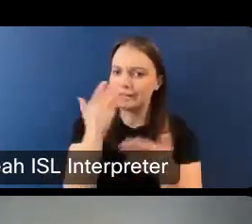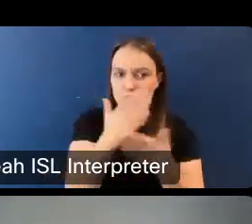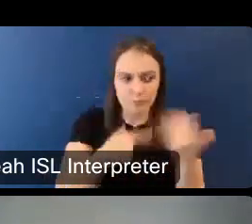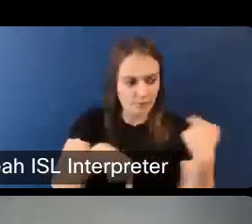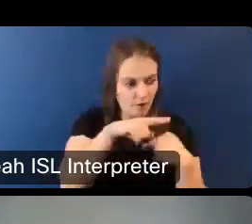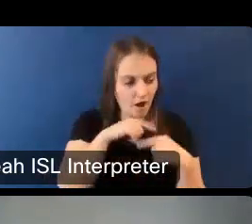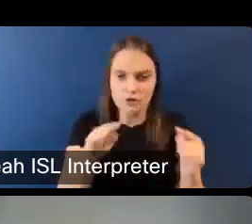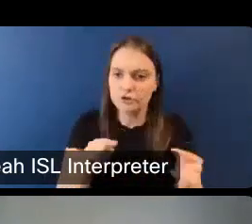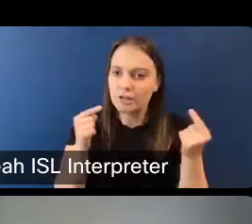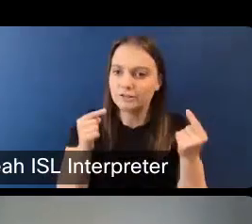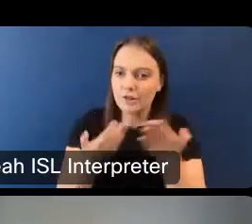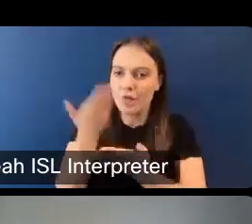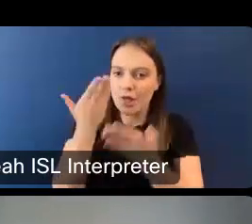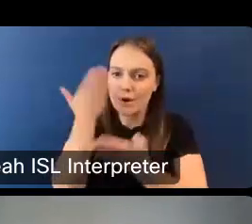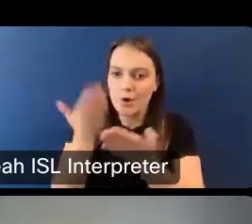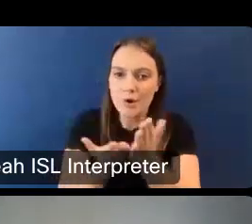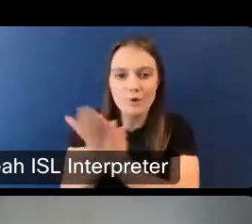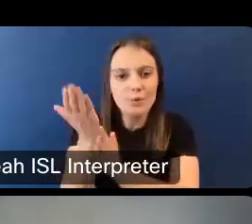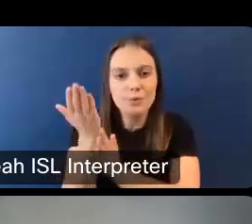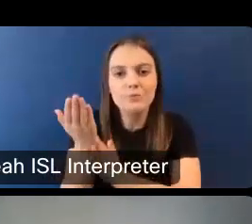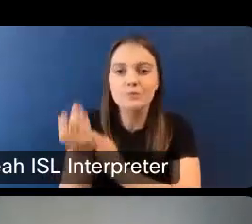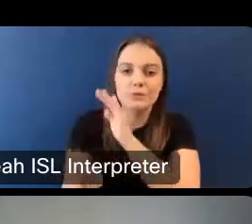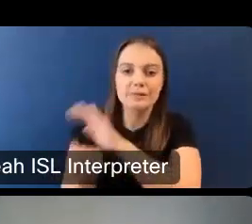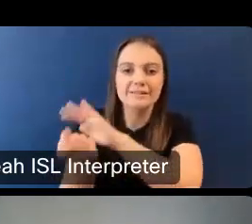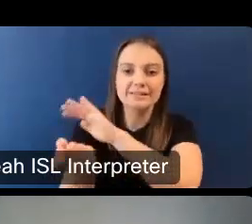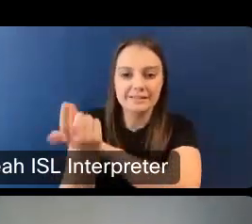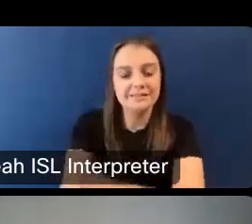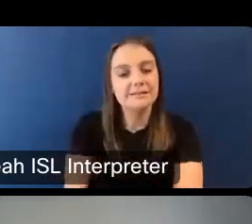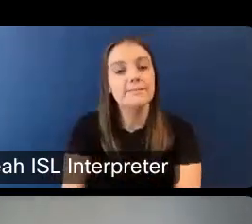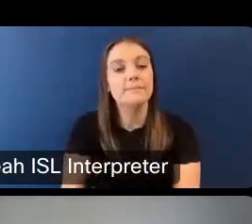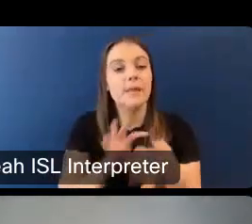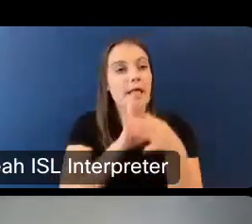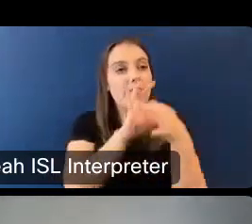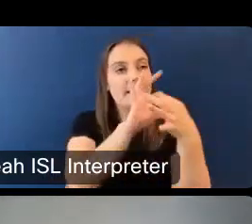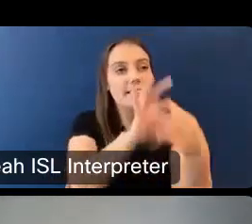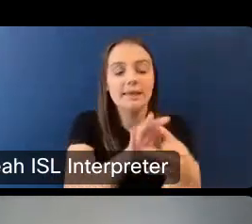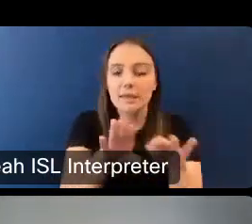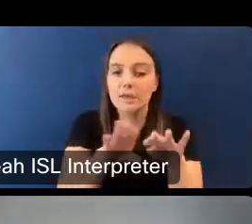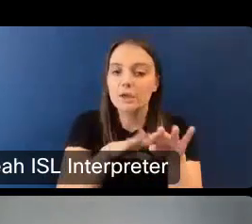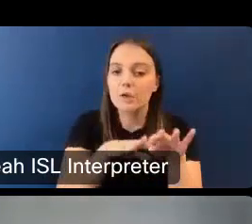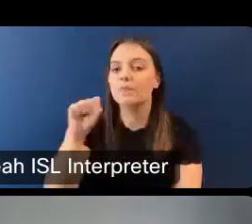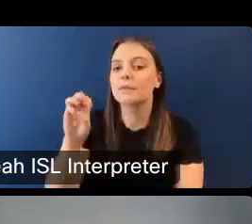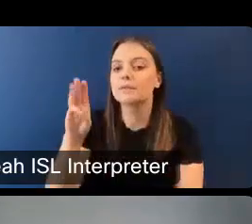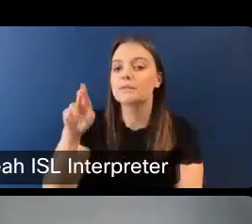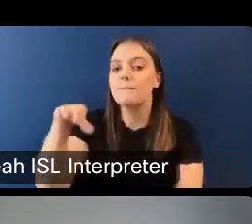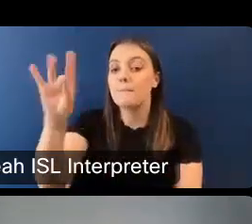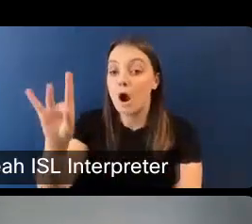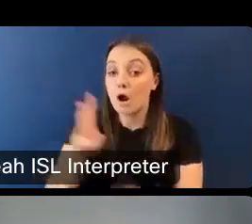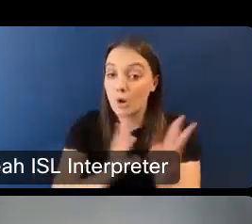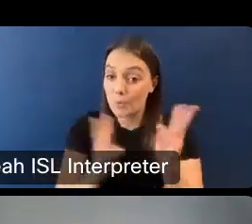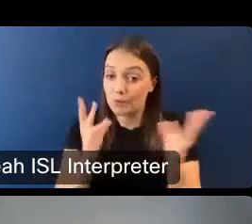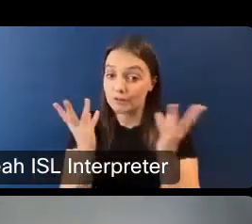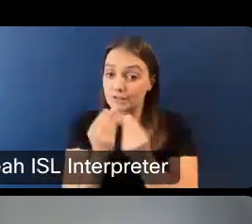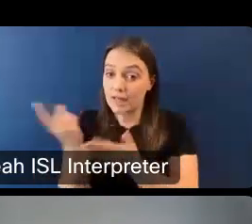particular that learning from incident piece, and linking in and reaching out to the SPARK program and working with designers